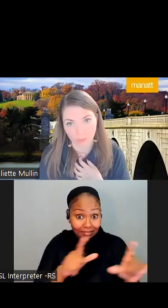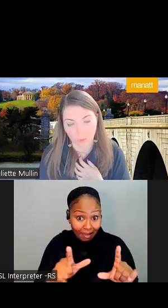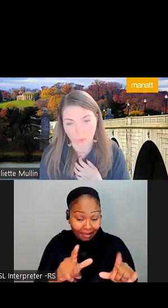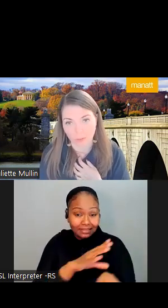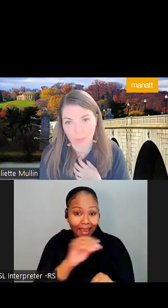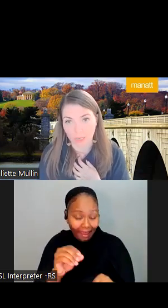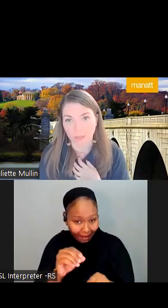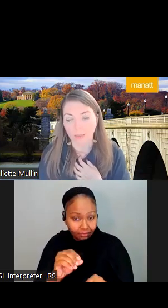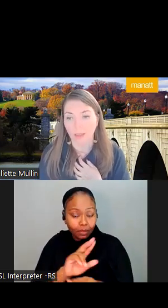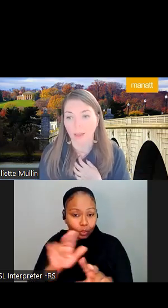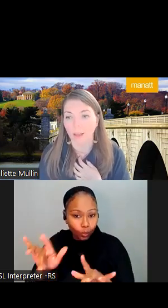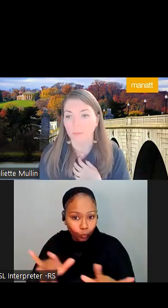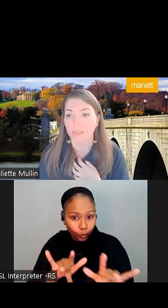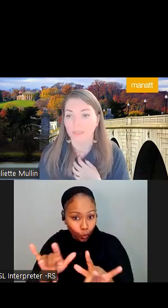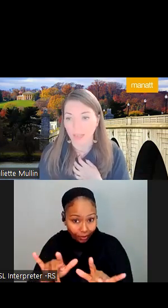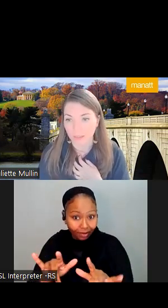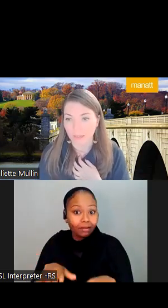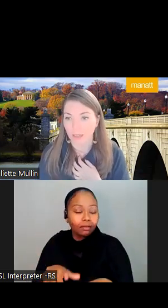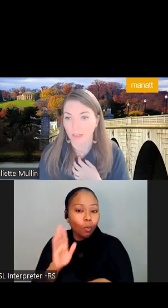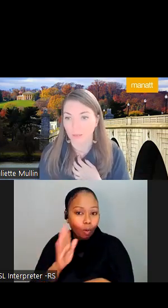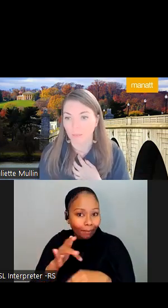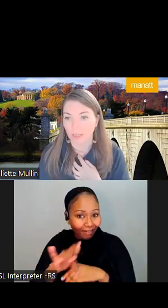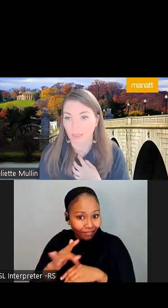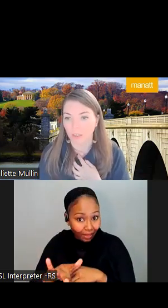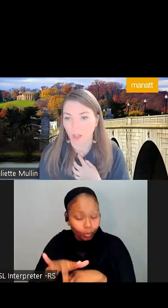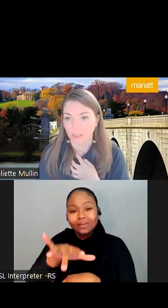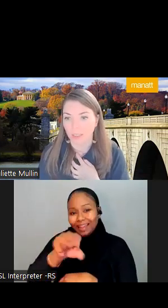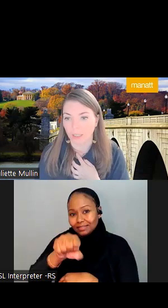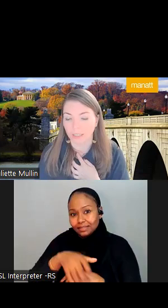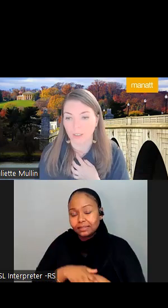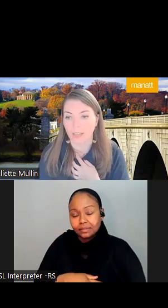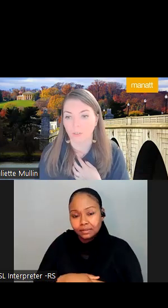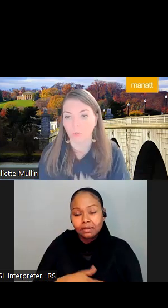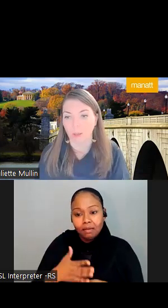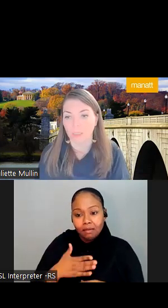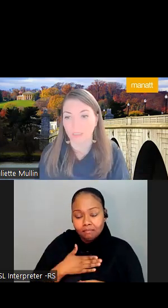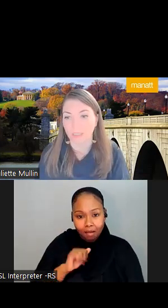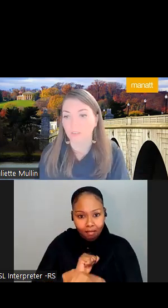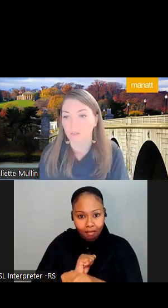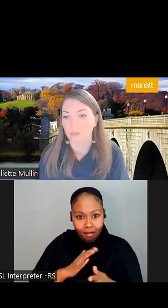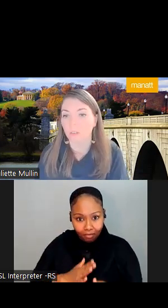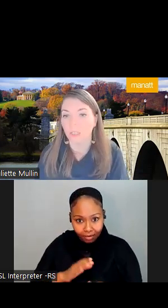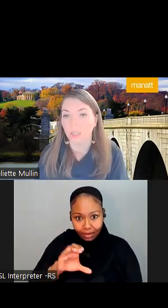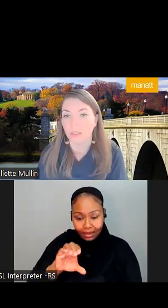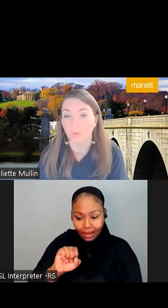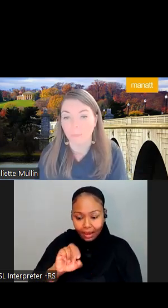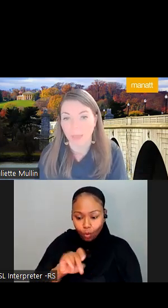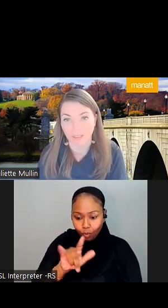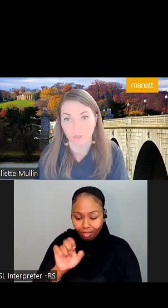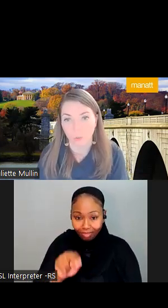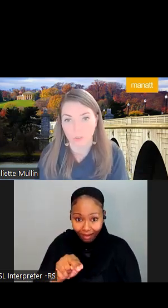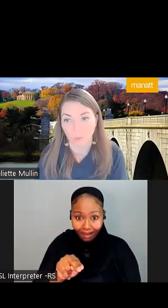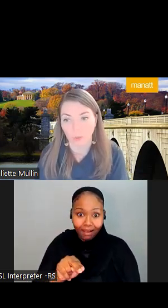chat will be available for this meeting. Yes, my colleague Caroline just dropped a link to